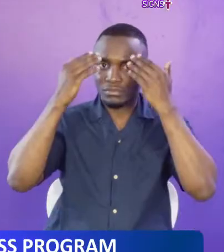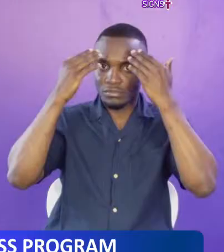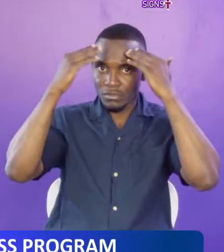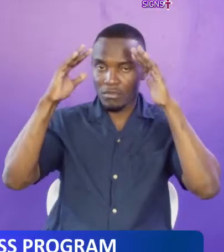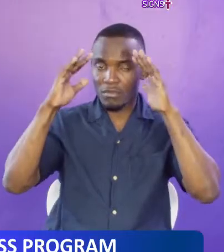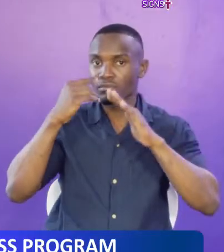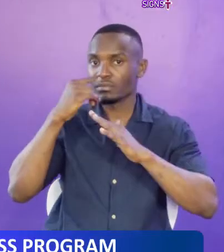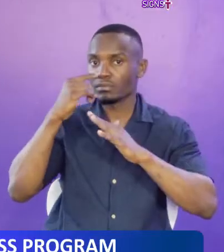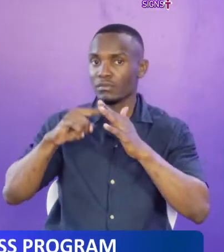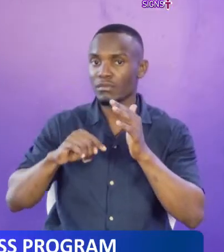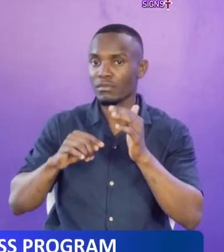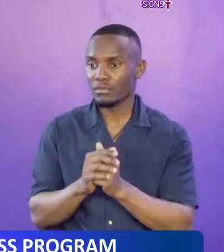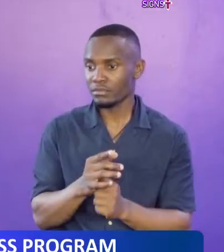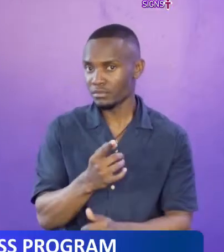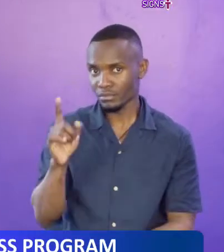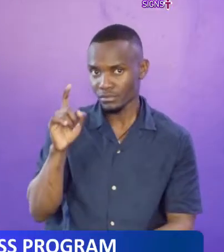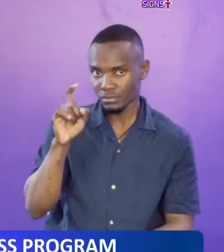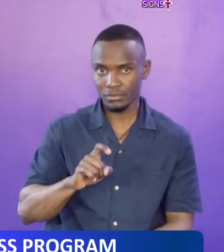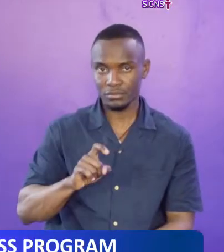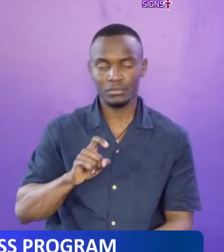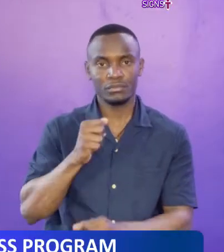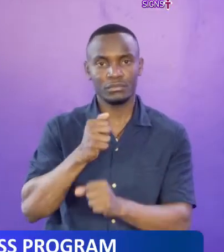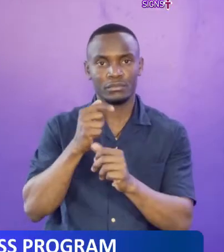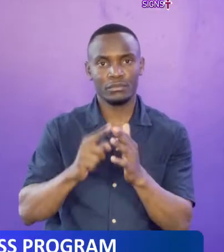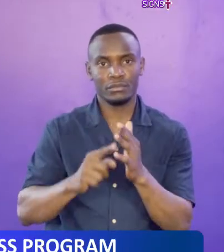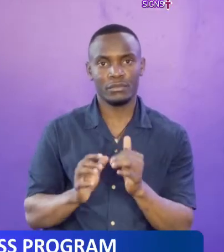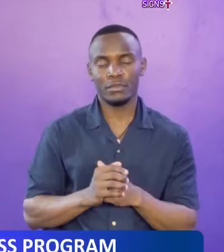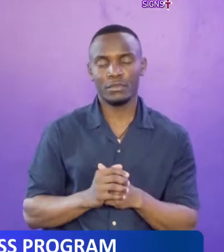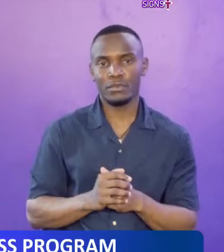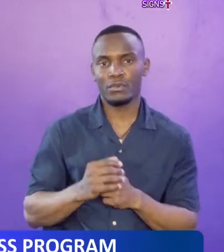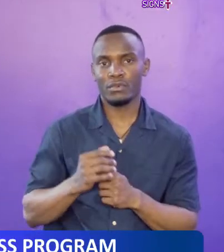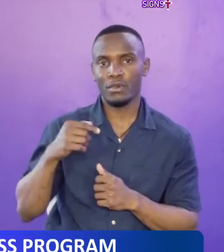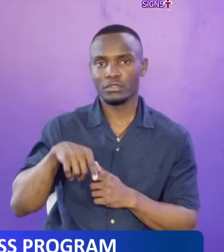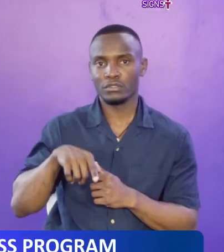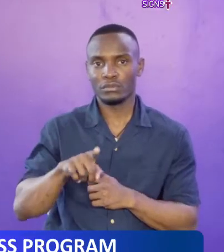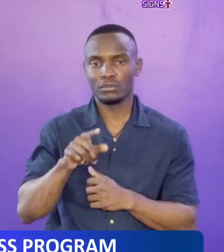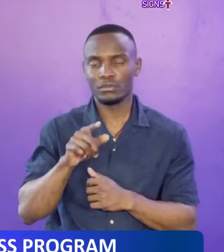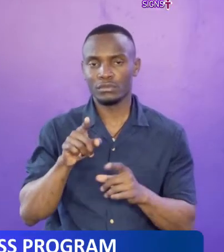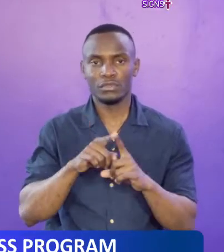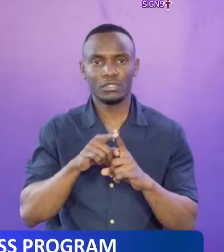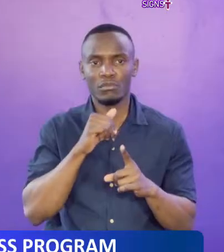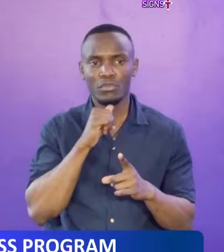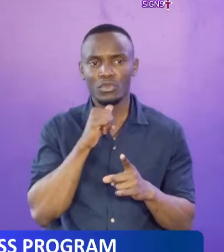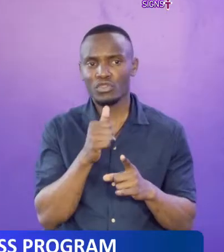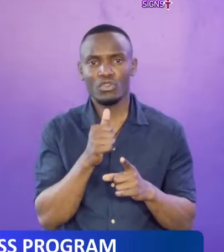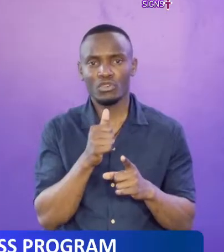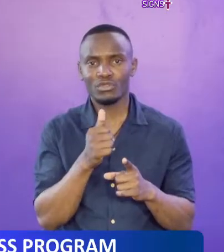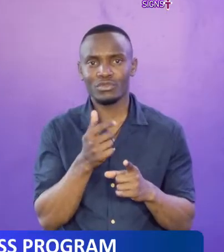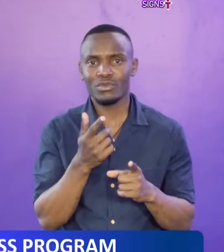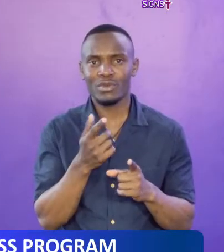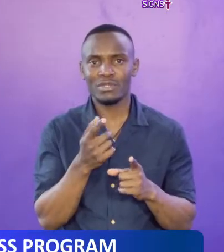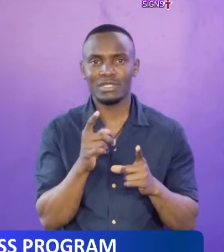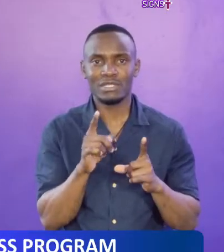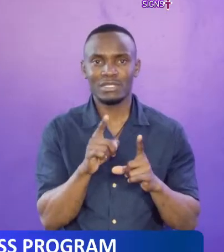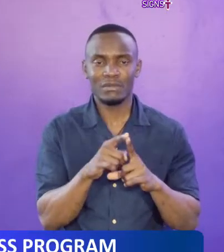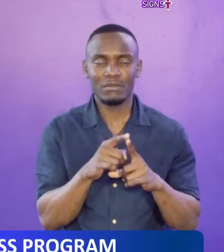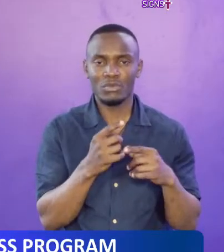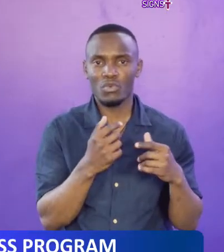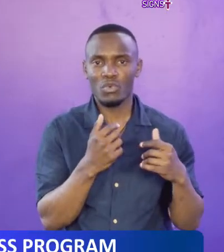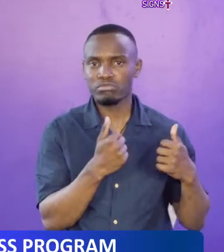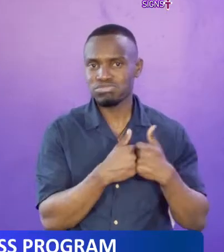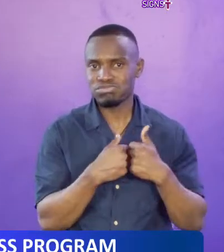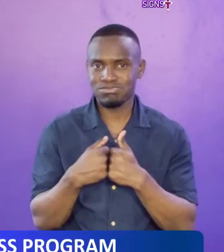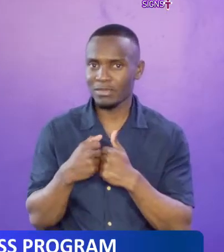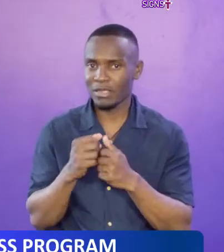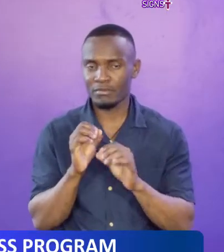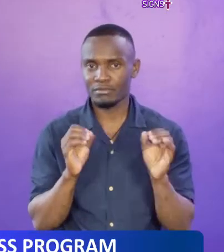be deliberate and not like an off-notch, the way we've been seeing it before. We should be deliberate in